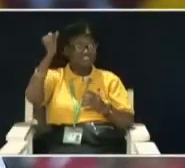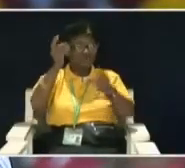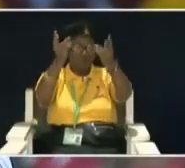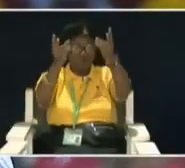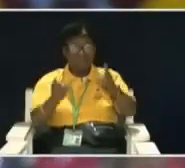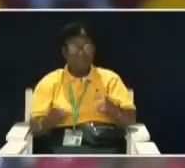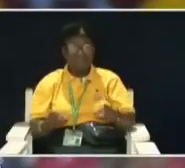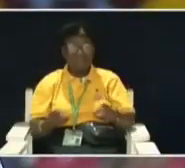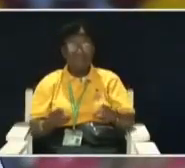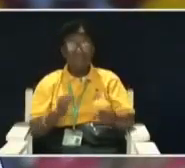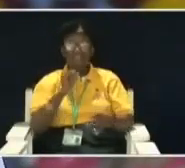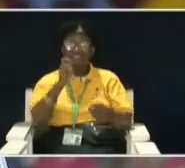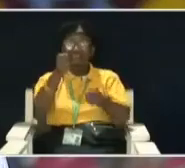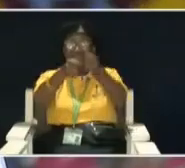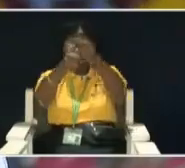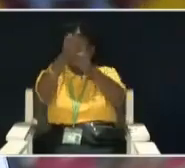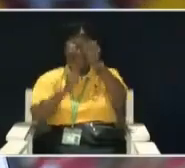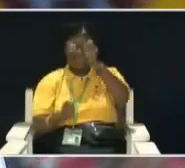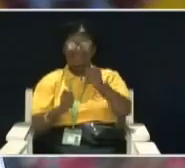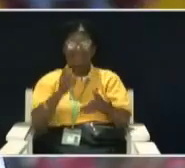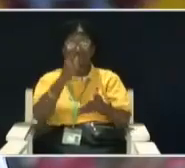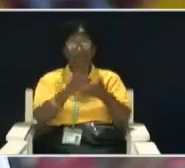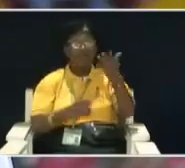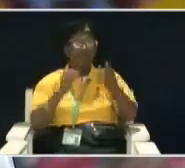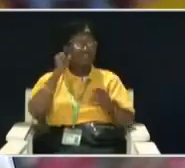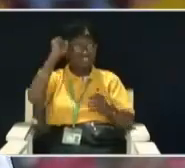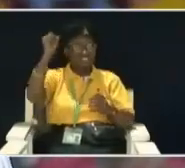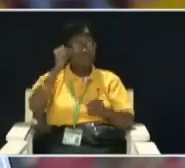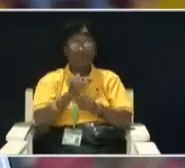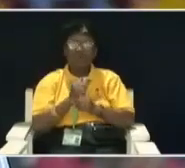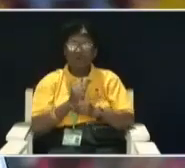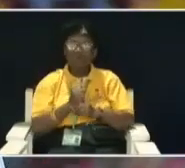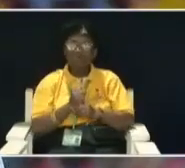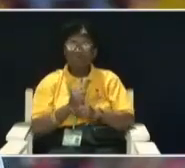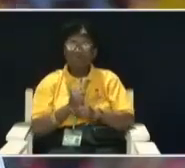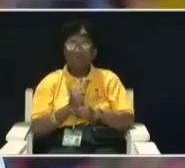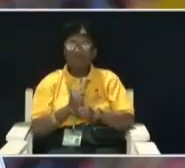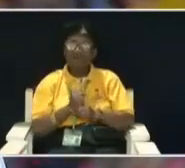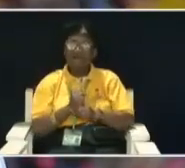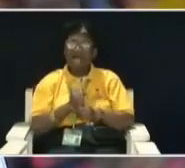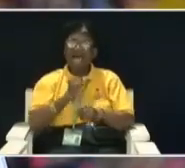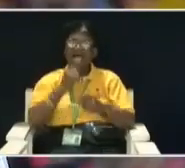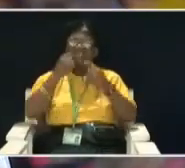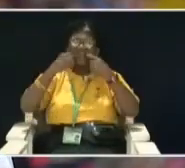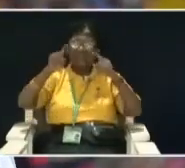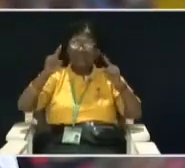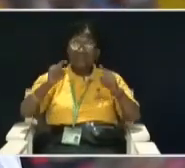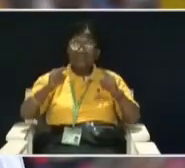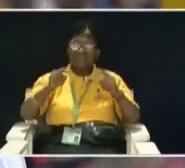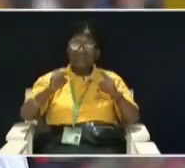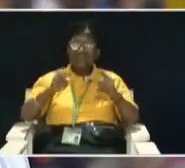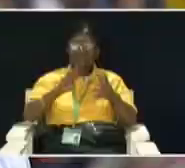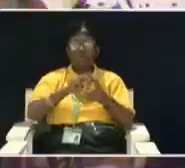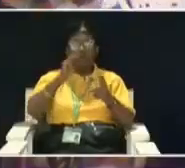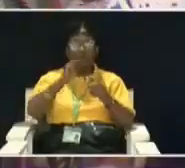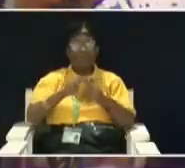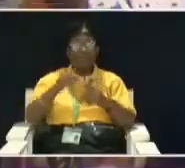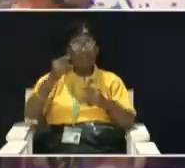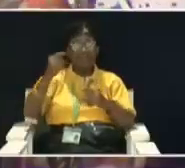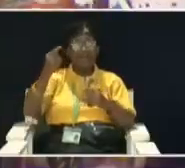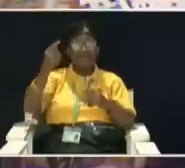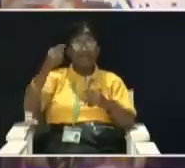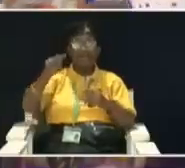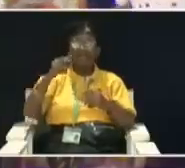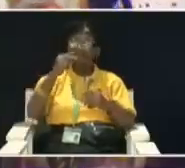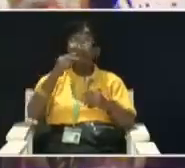tonight, whether the mockers like it or not, you will get your miracles.